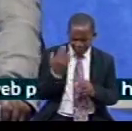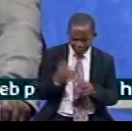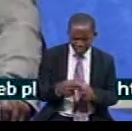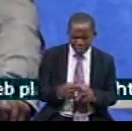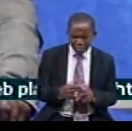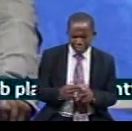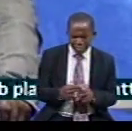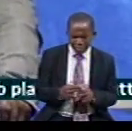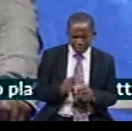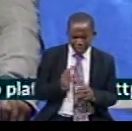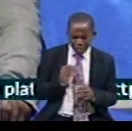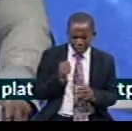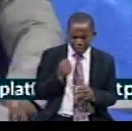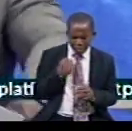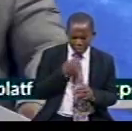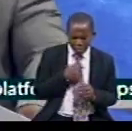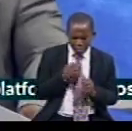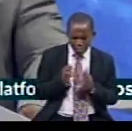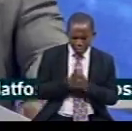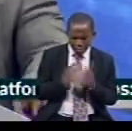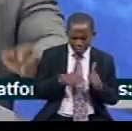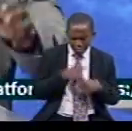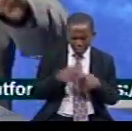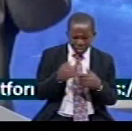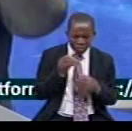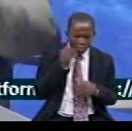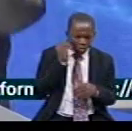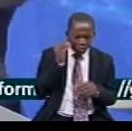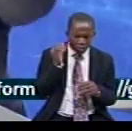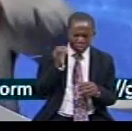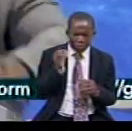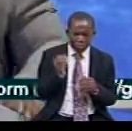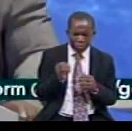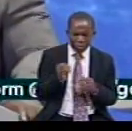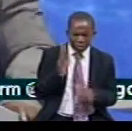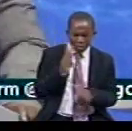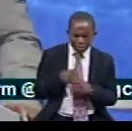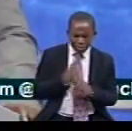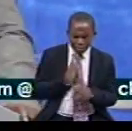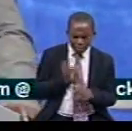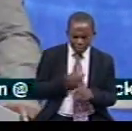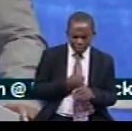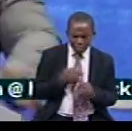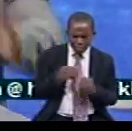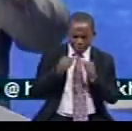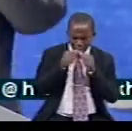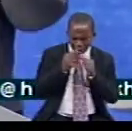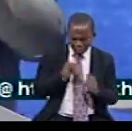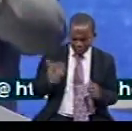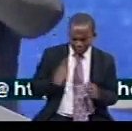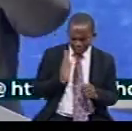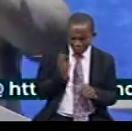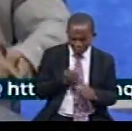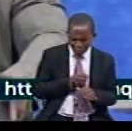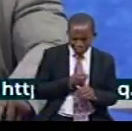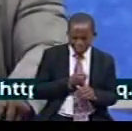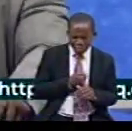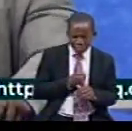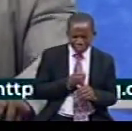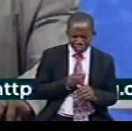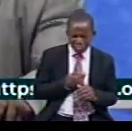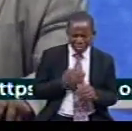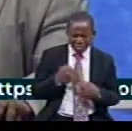We're going to pass the night, Lord. Keep on blessing us. Wake us up healthy and strong.